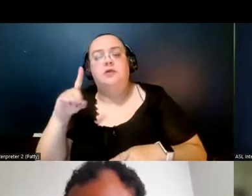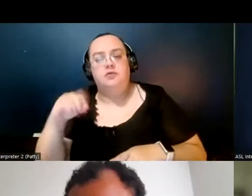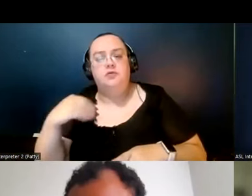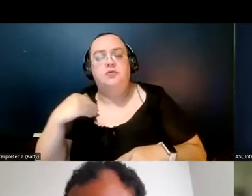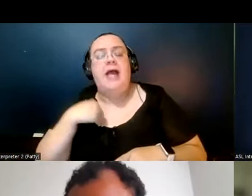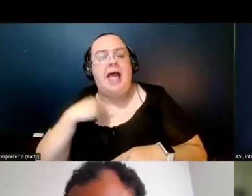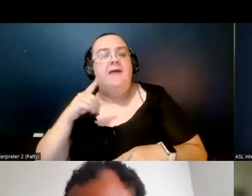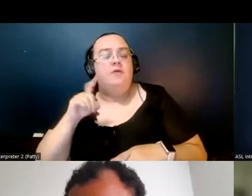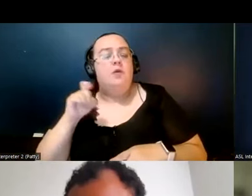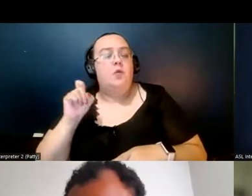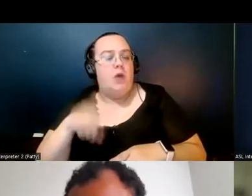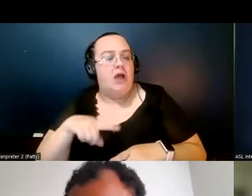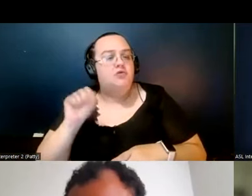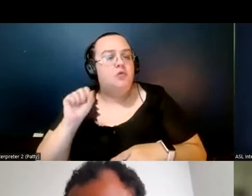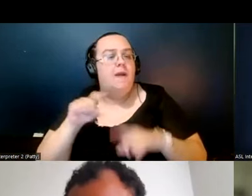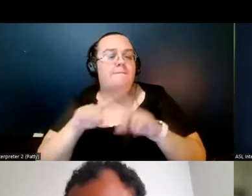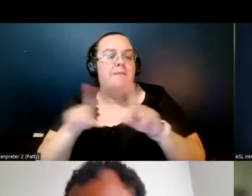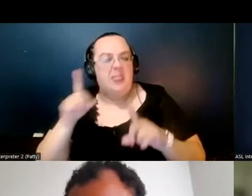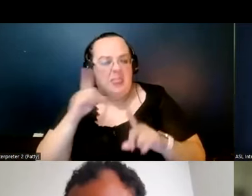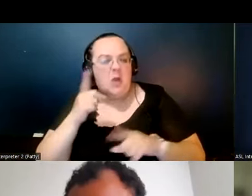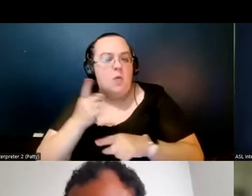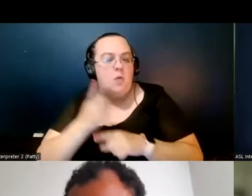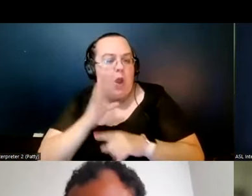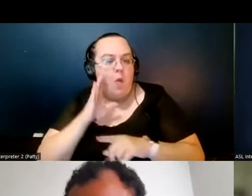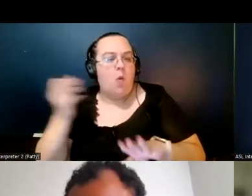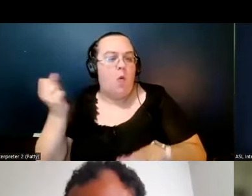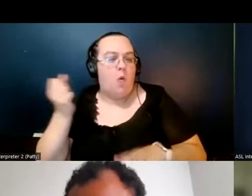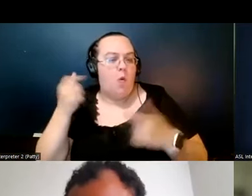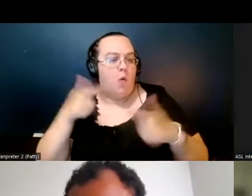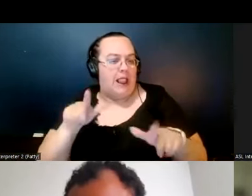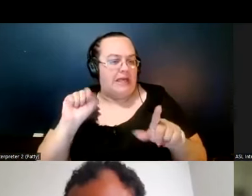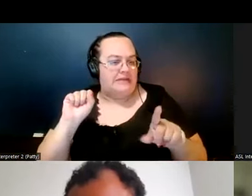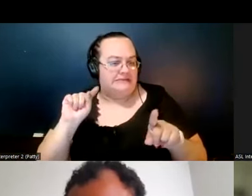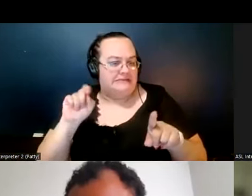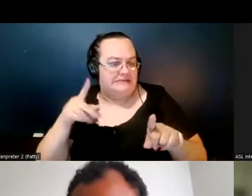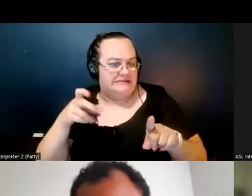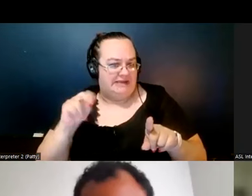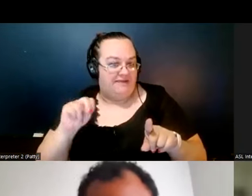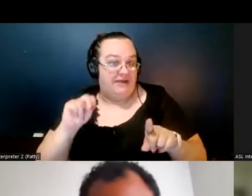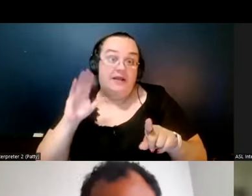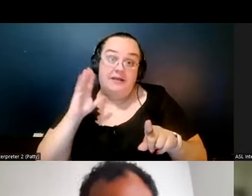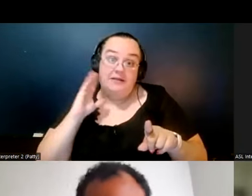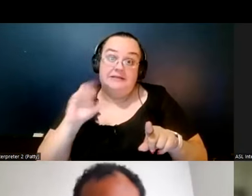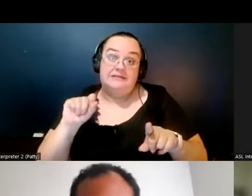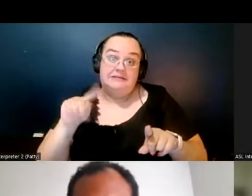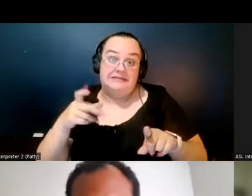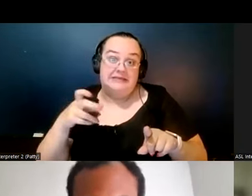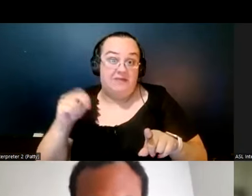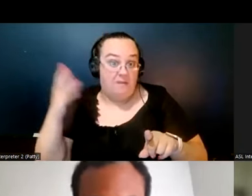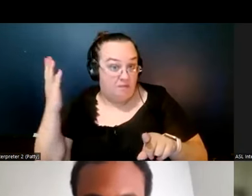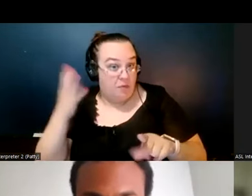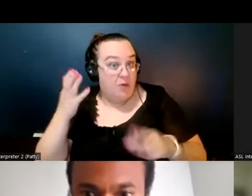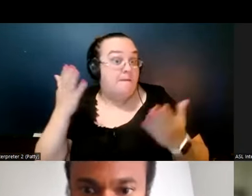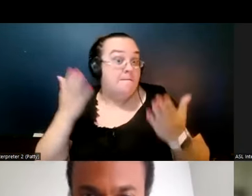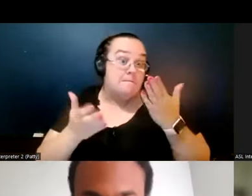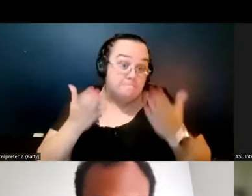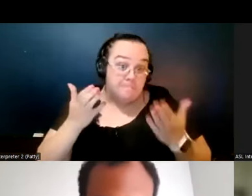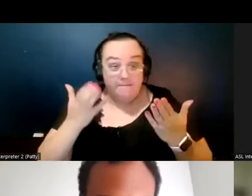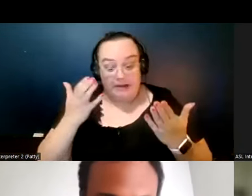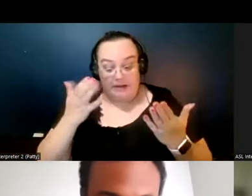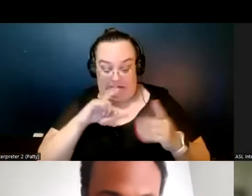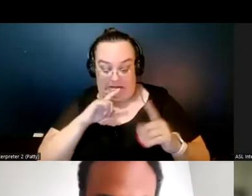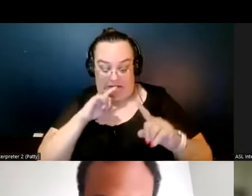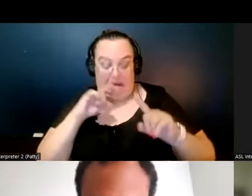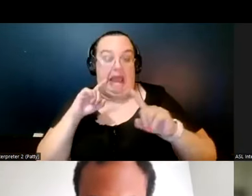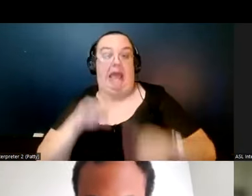okay. I think we will hold off after Stephen because maybe Stephen's presentation will actually either answer what